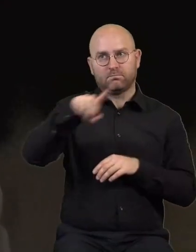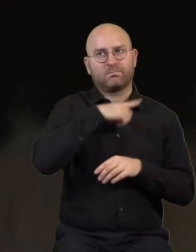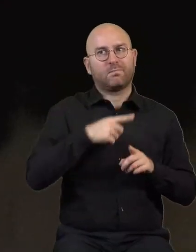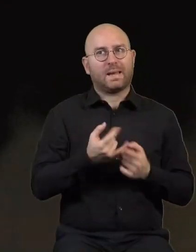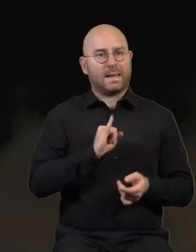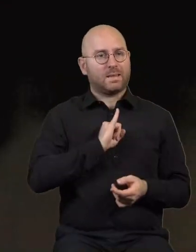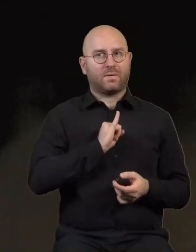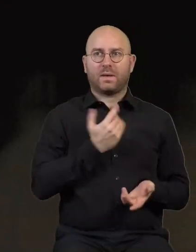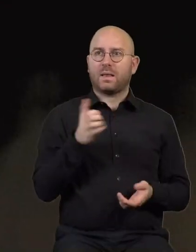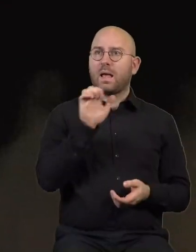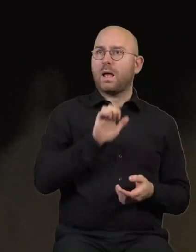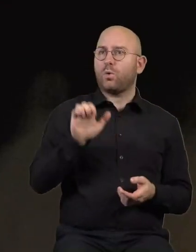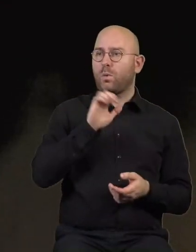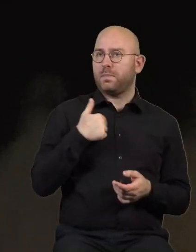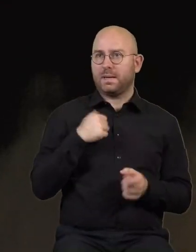to a third